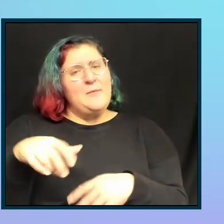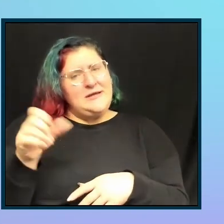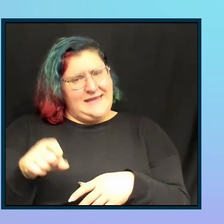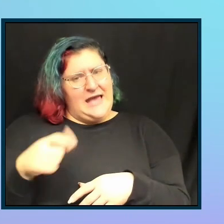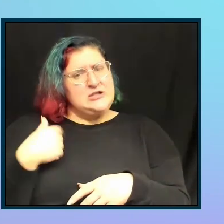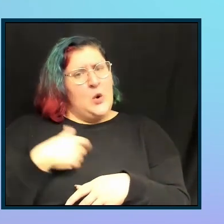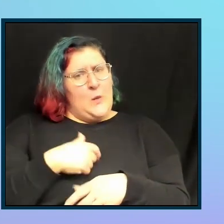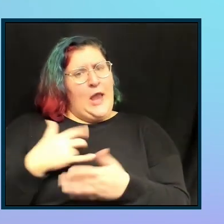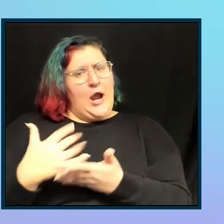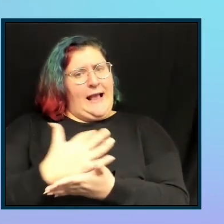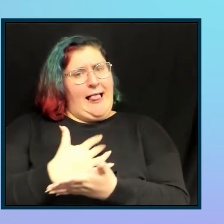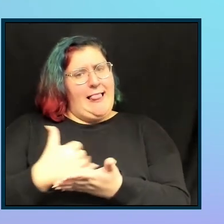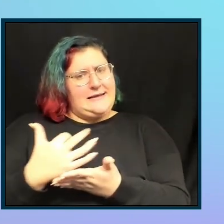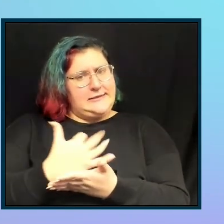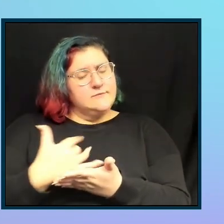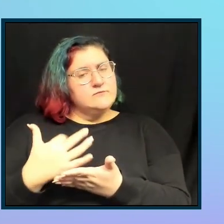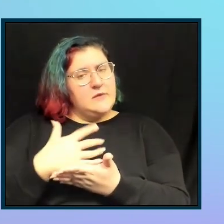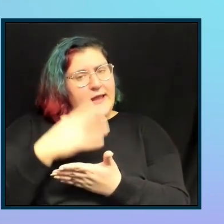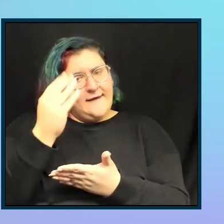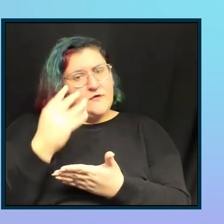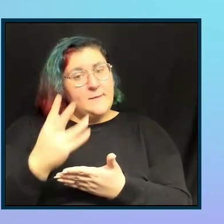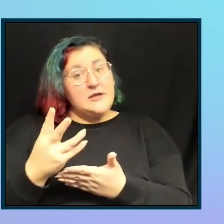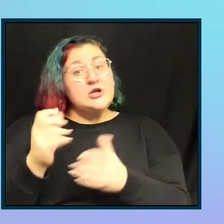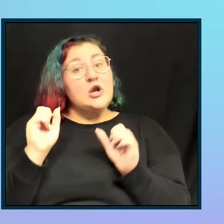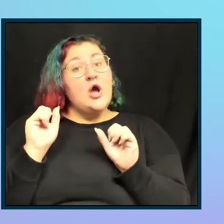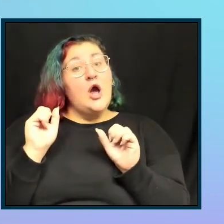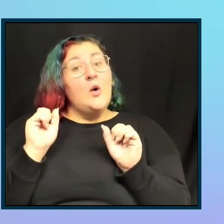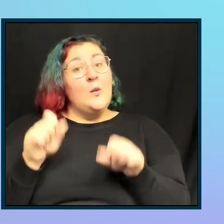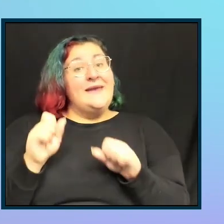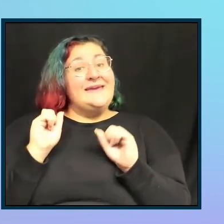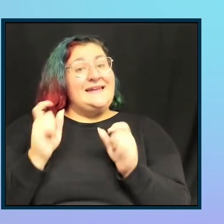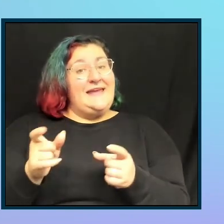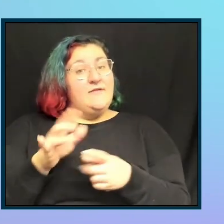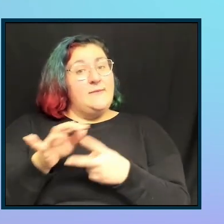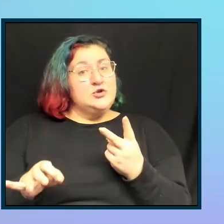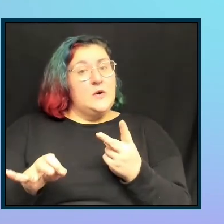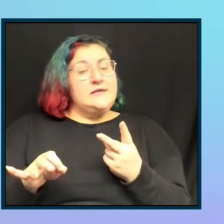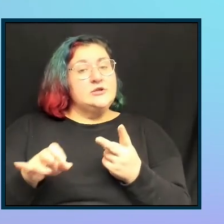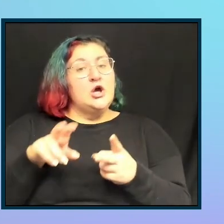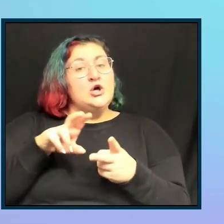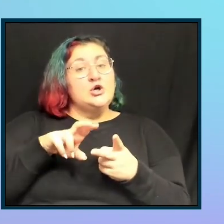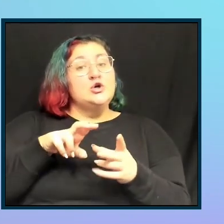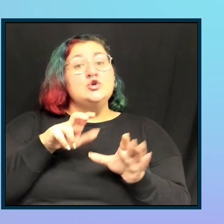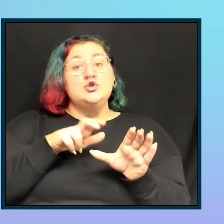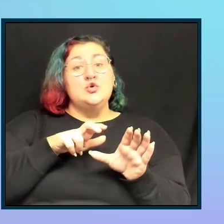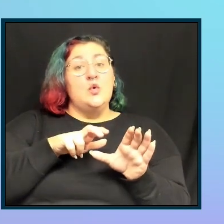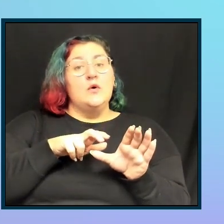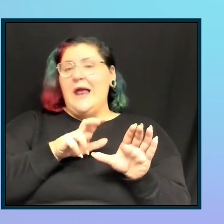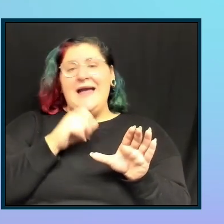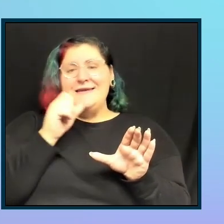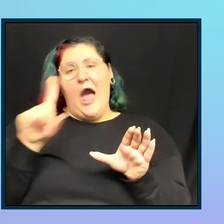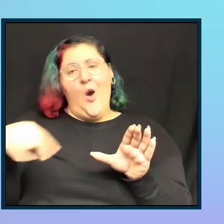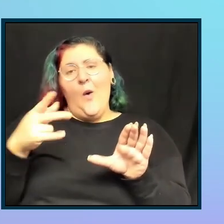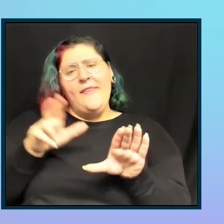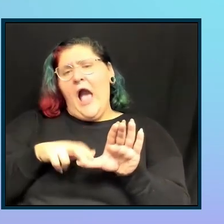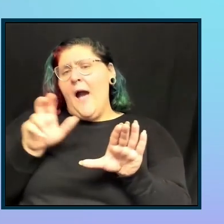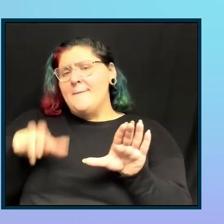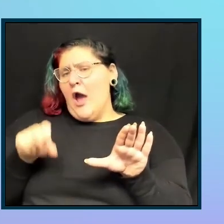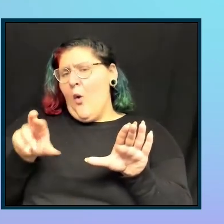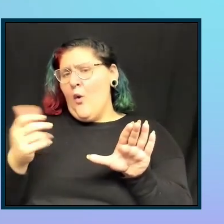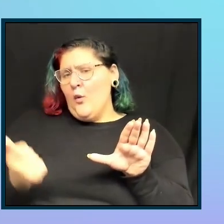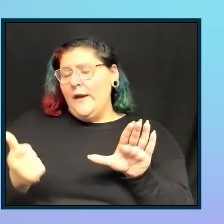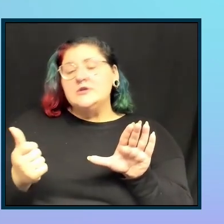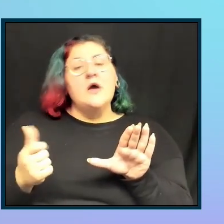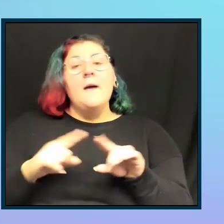have been given not an opt-out choice, an opt-in choice, so that we can all make the decision that is